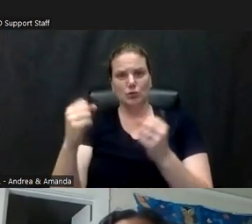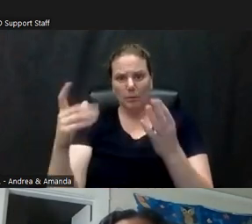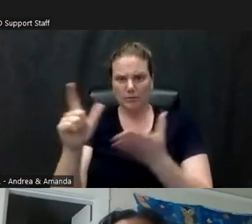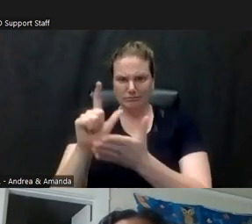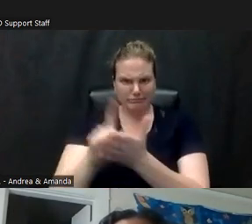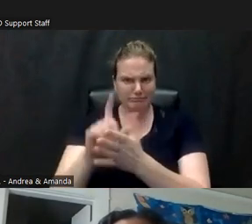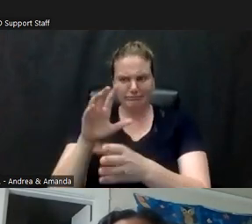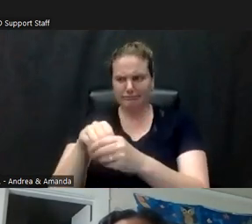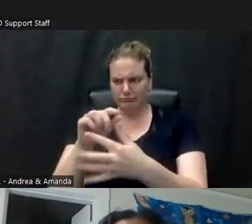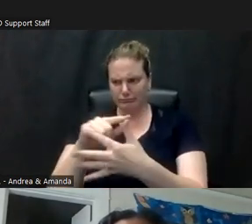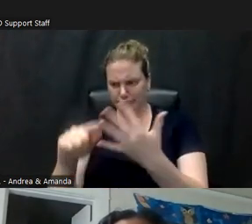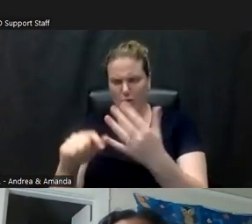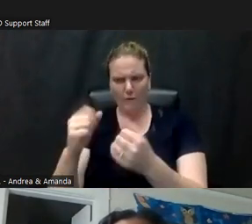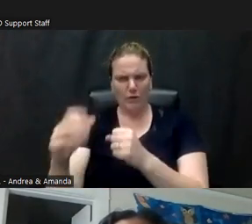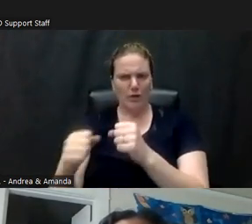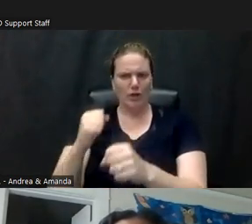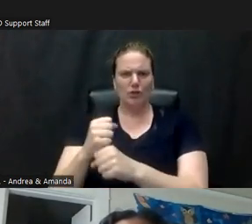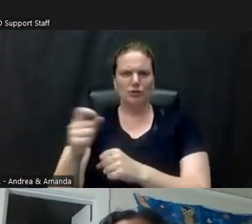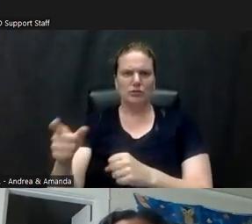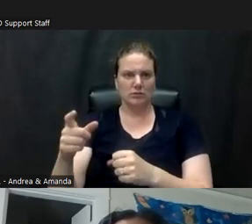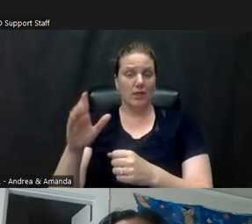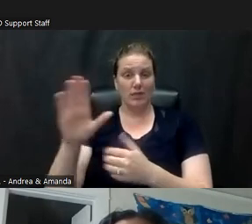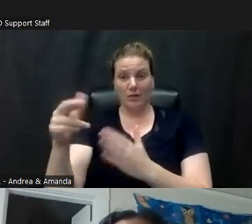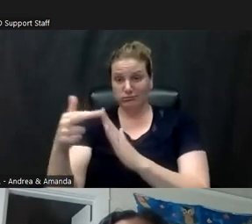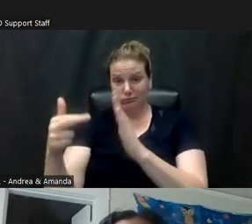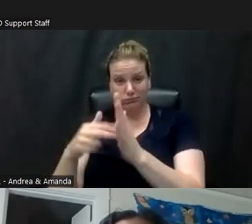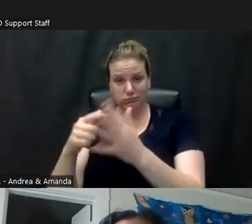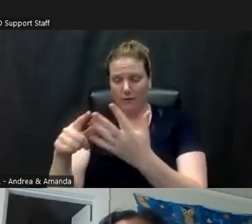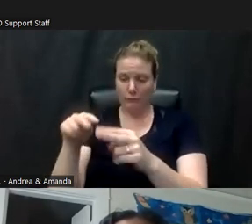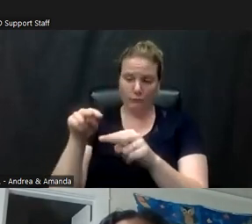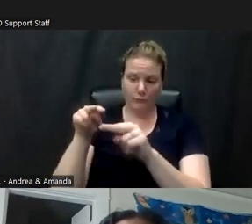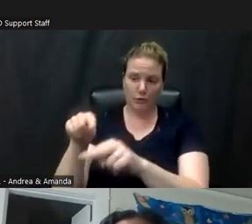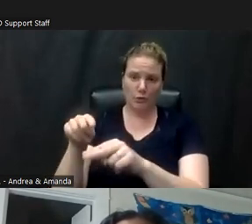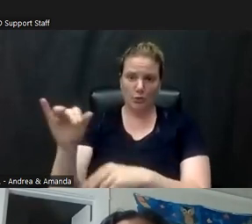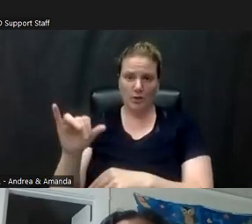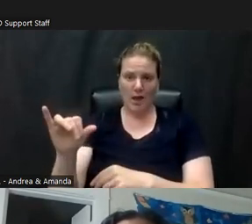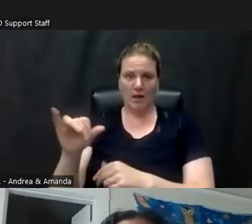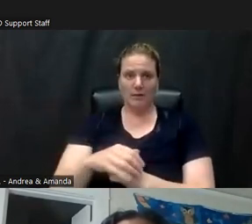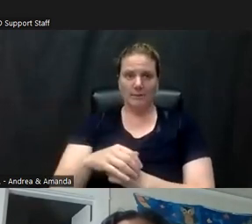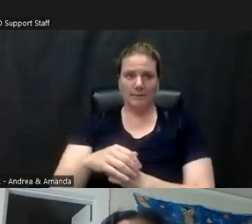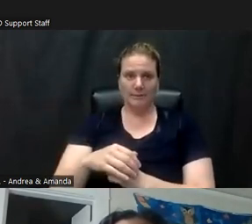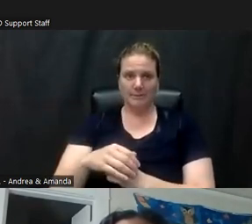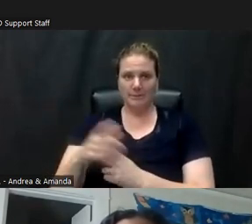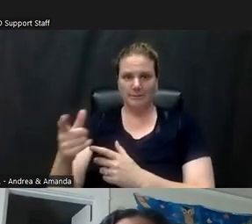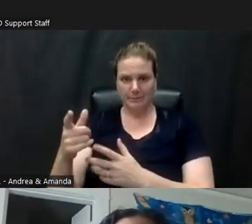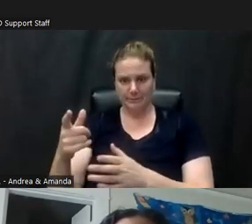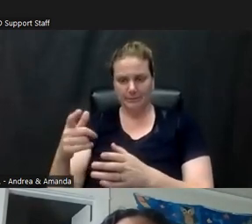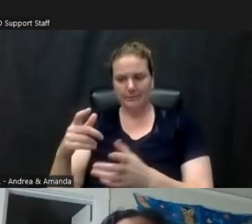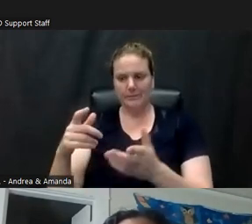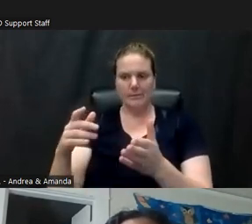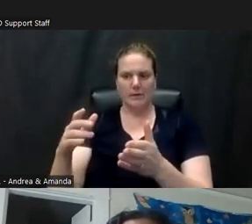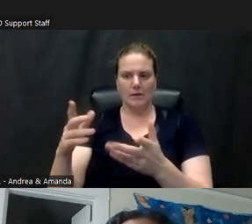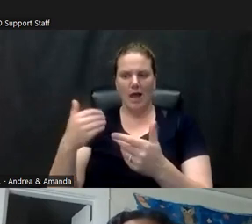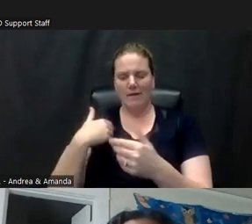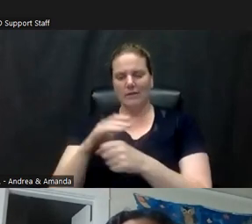the years that ultimately their directives are viewed as being subjective to enough